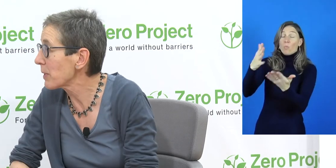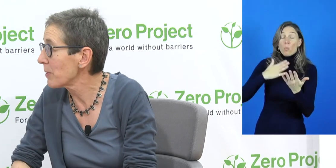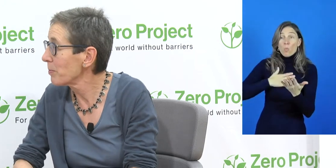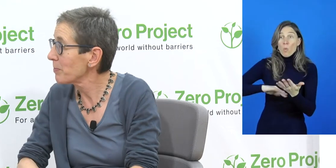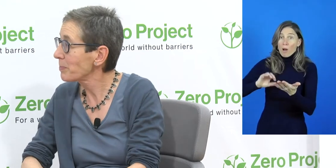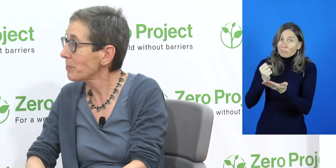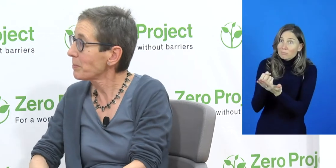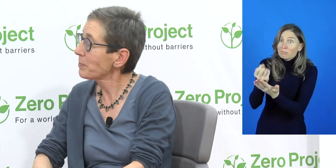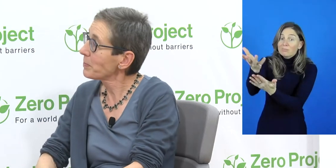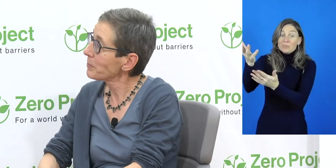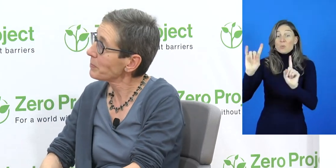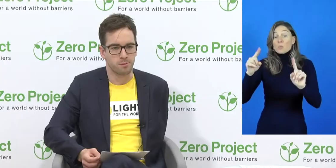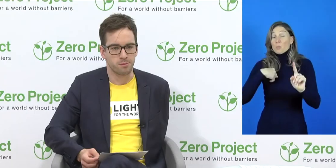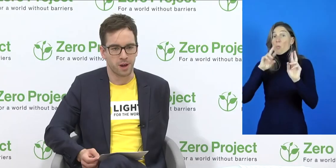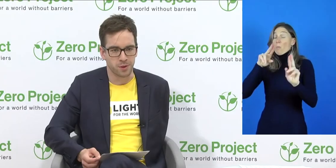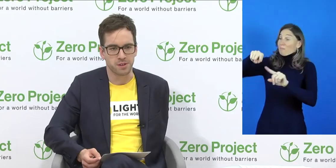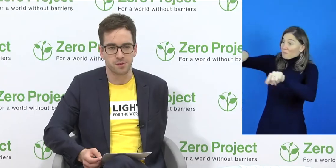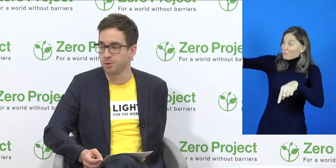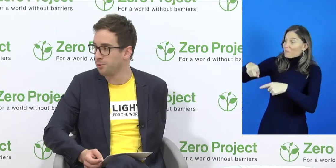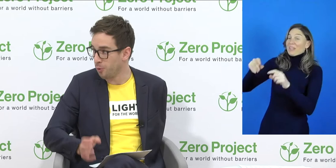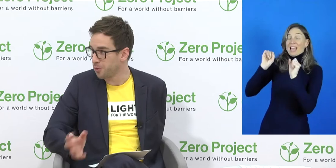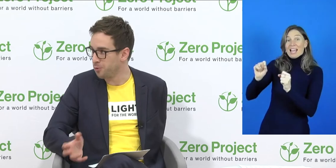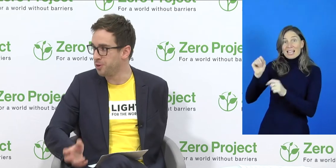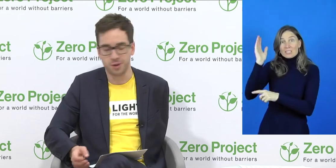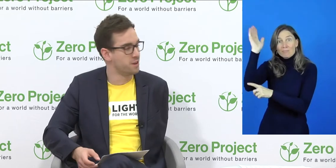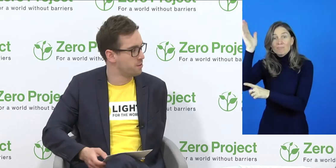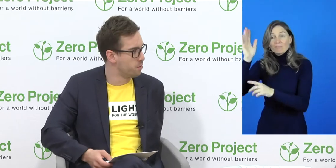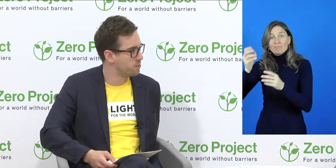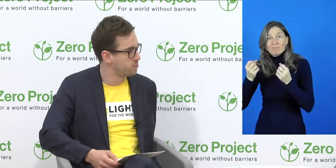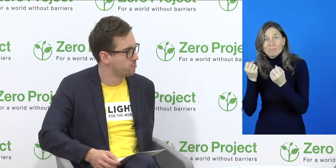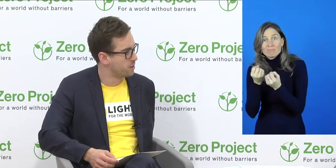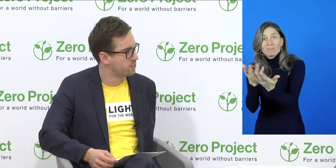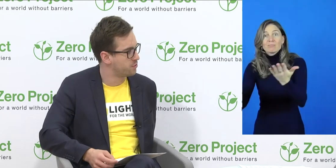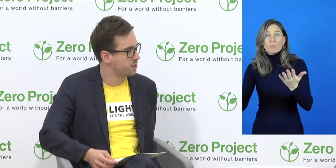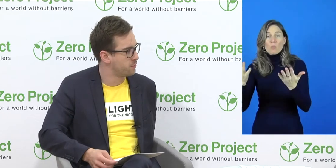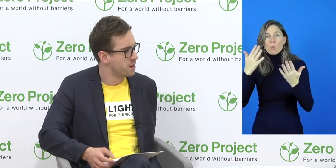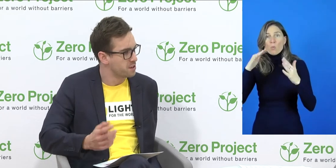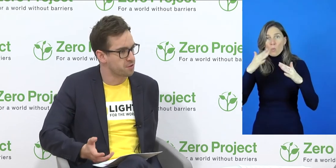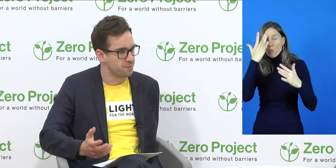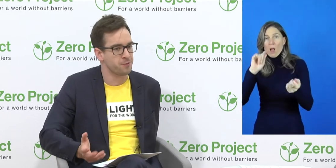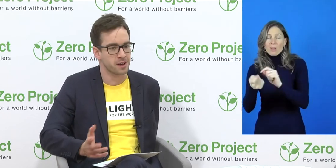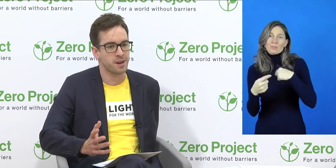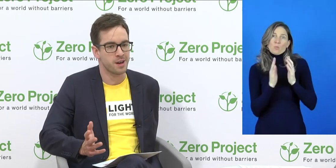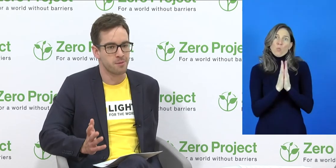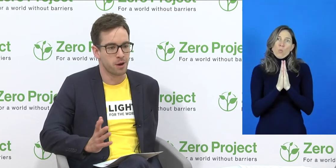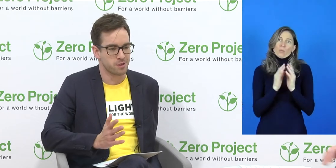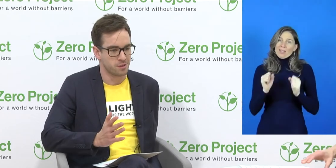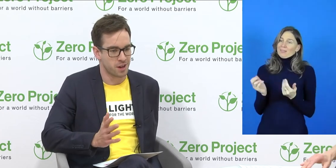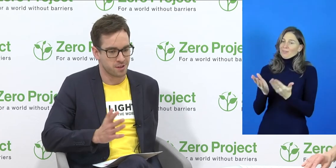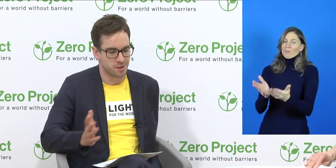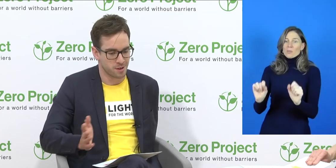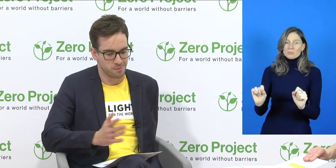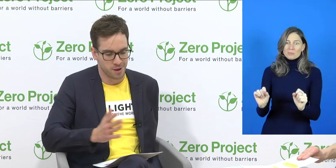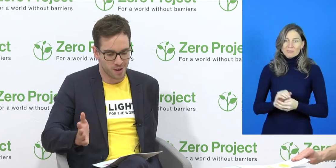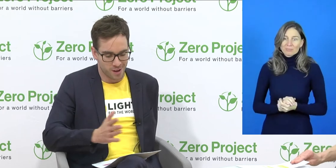my plea. So I think that's what we really want to achieve, especially if you think about the